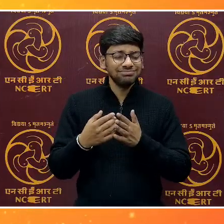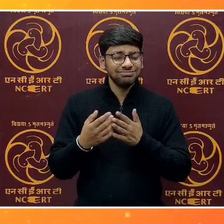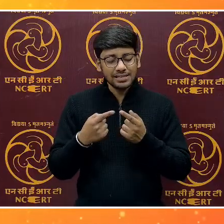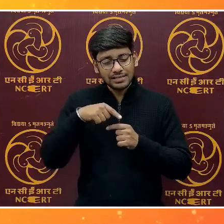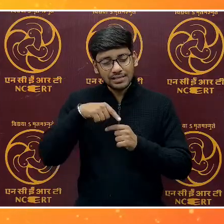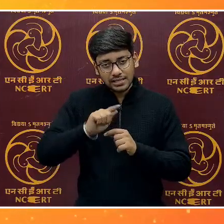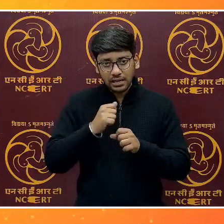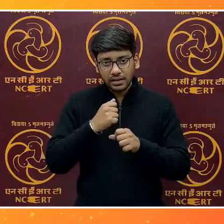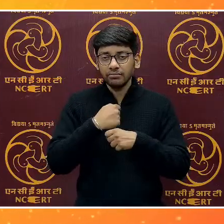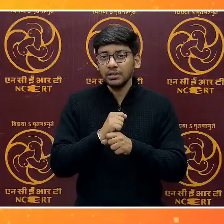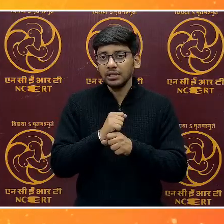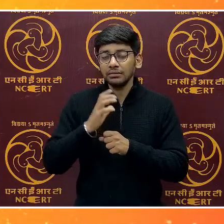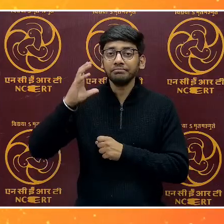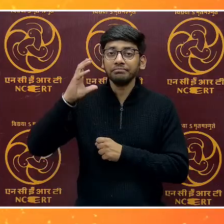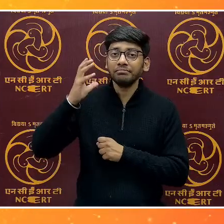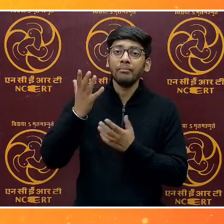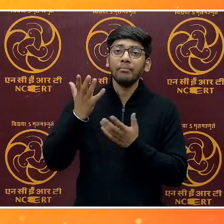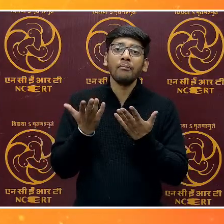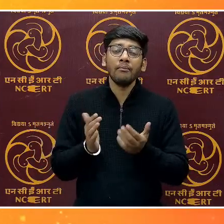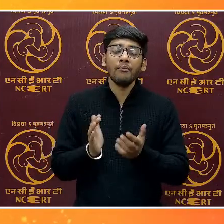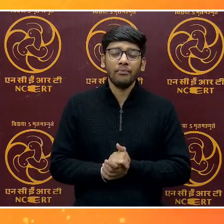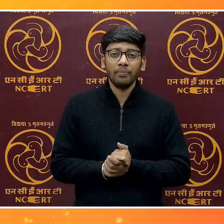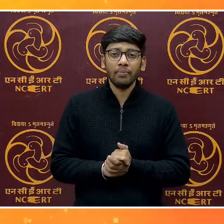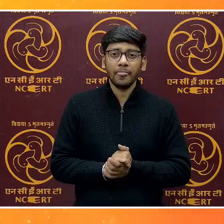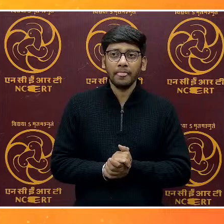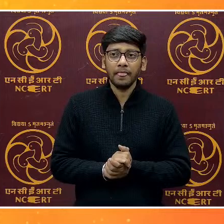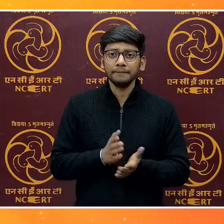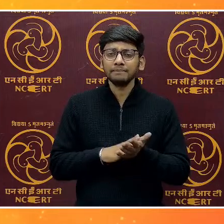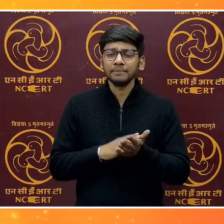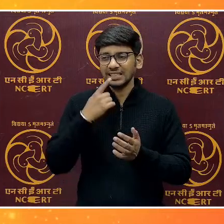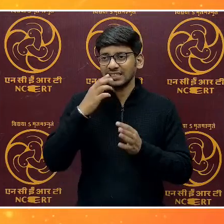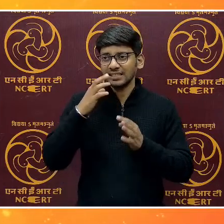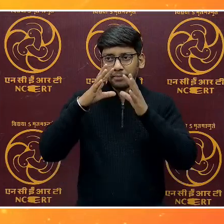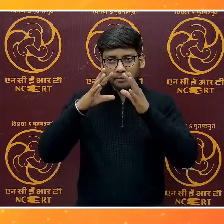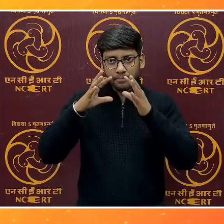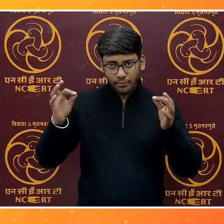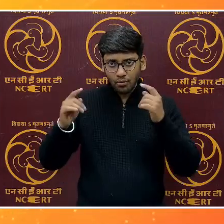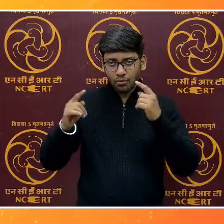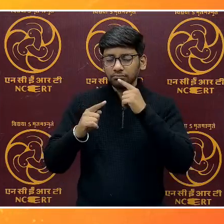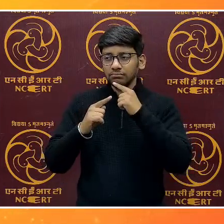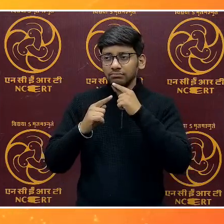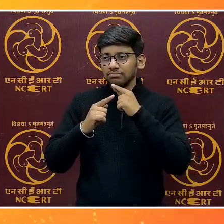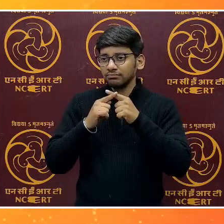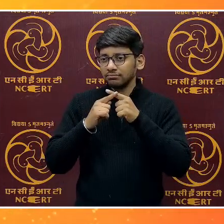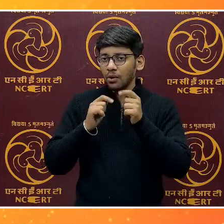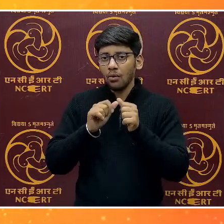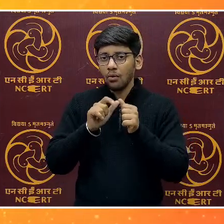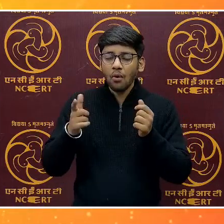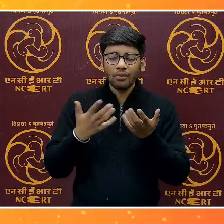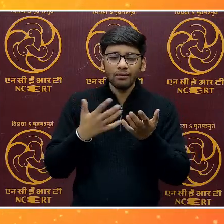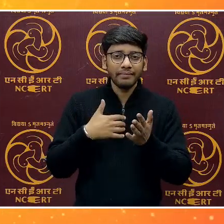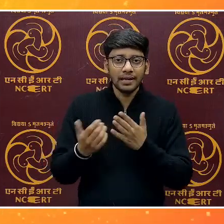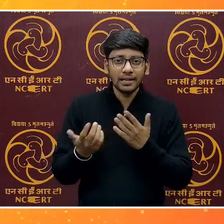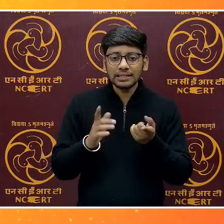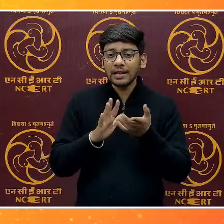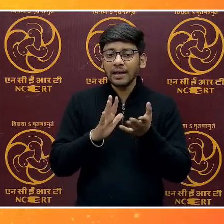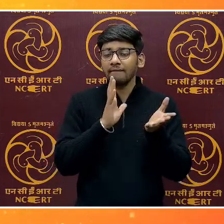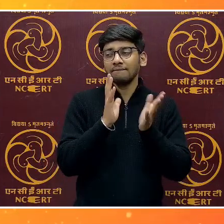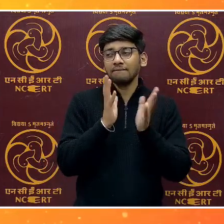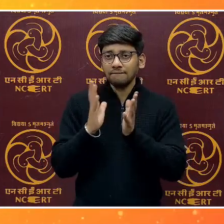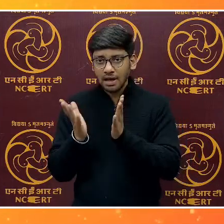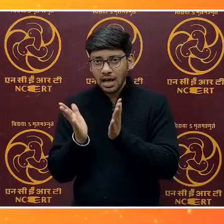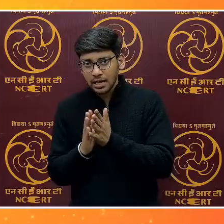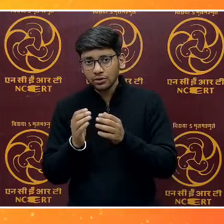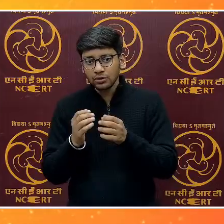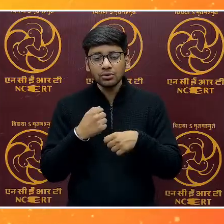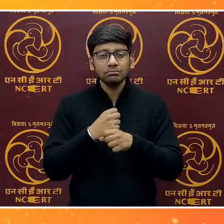own sun. And can we make the same way moon as well and the stars we can too? make all the celestial bodies, and we can frame stories around